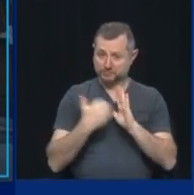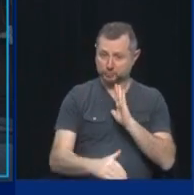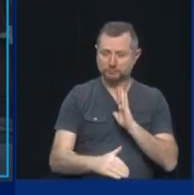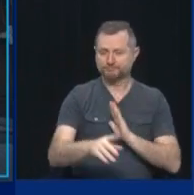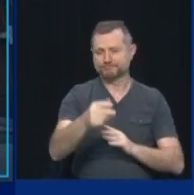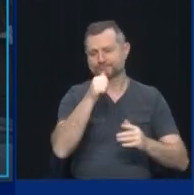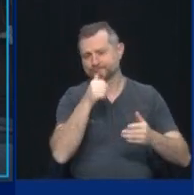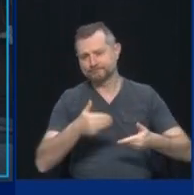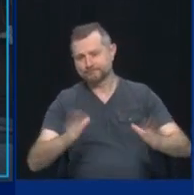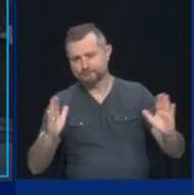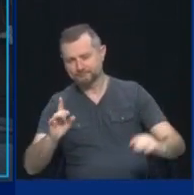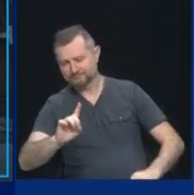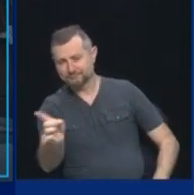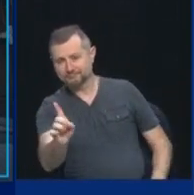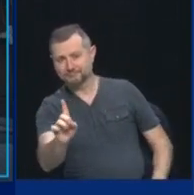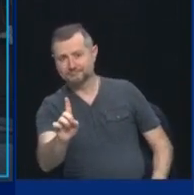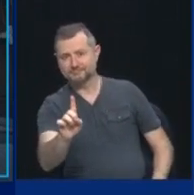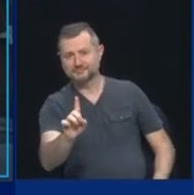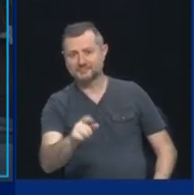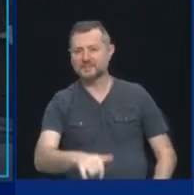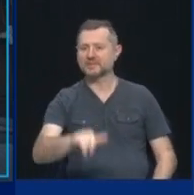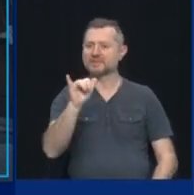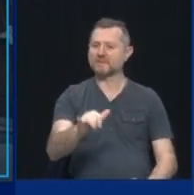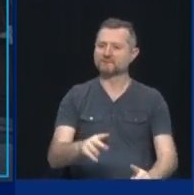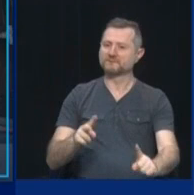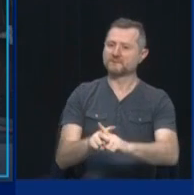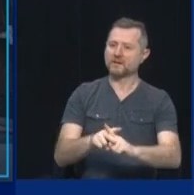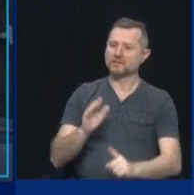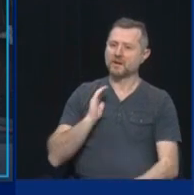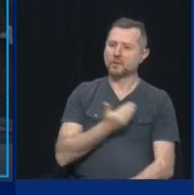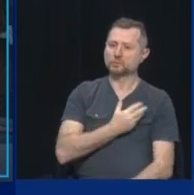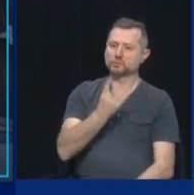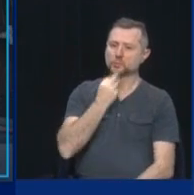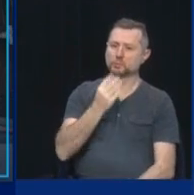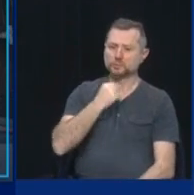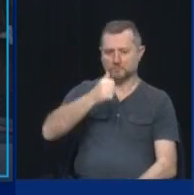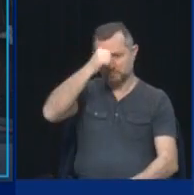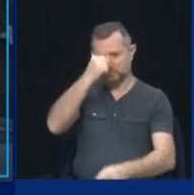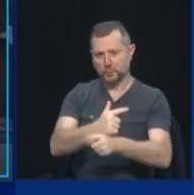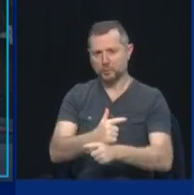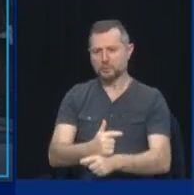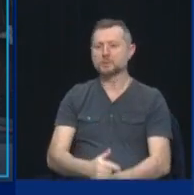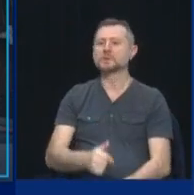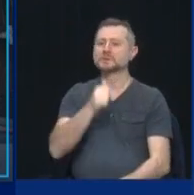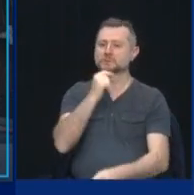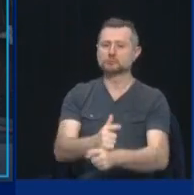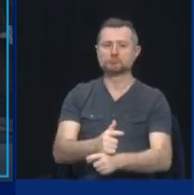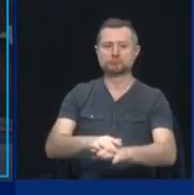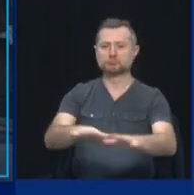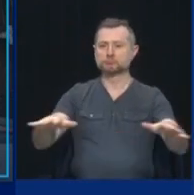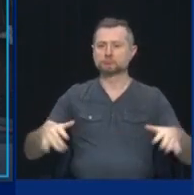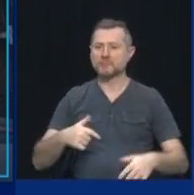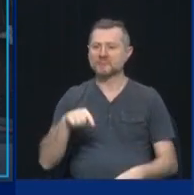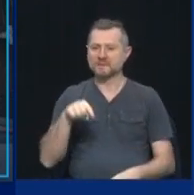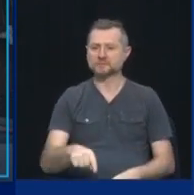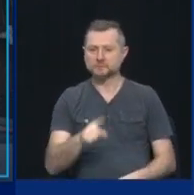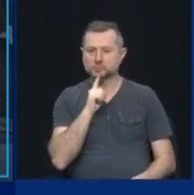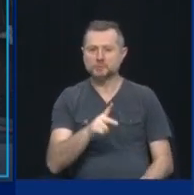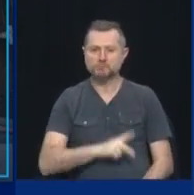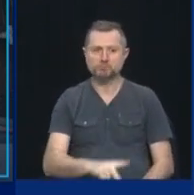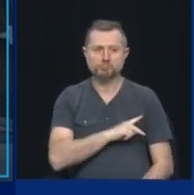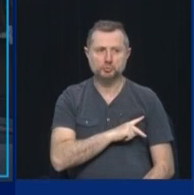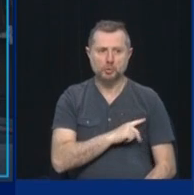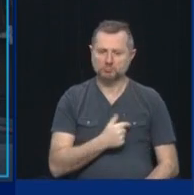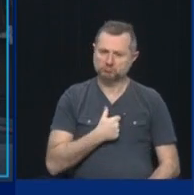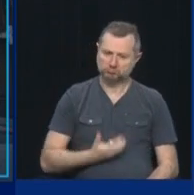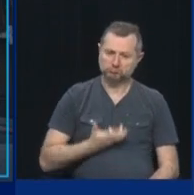That certainly applies to our Jewish brothers and sisters. It is personal, and it should be